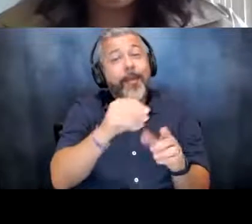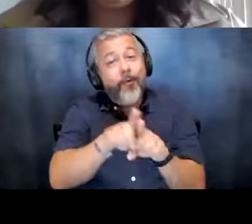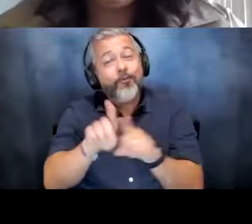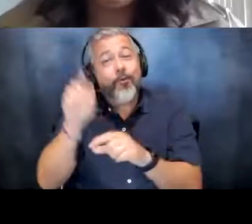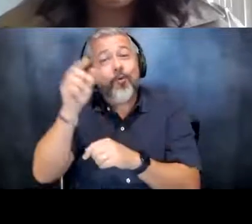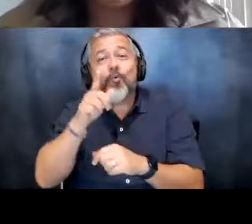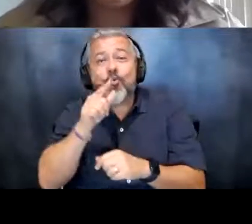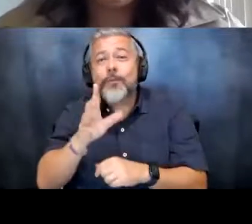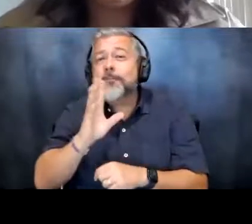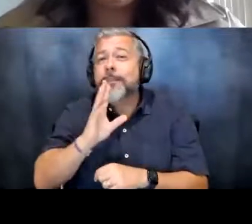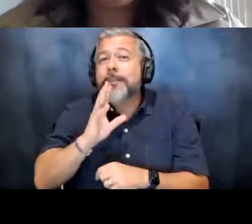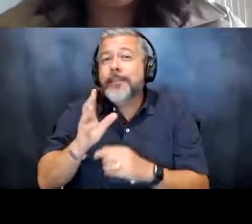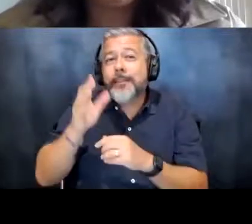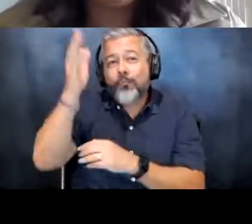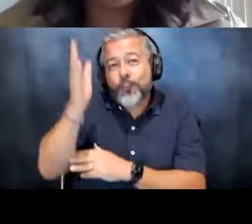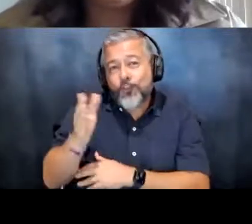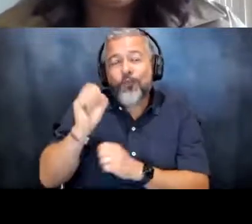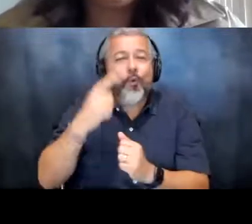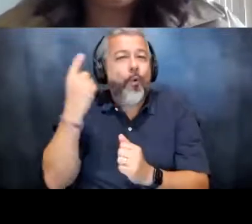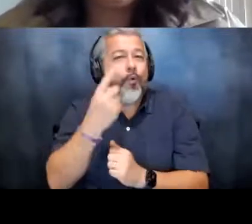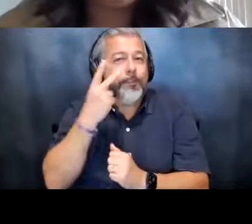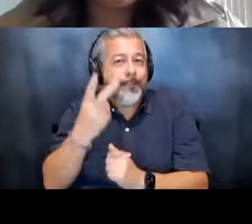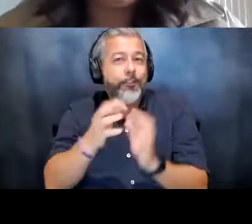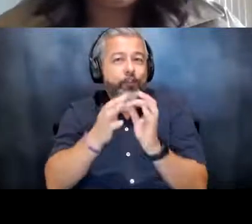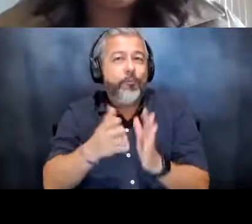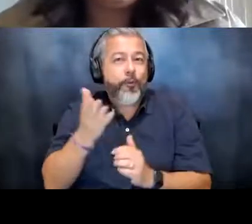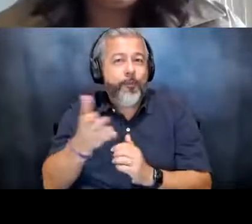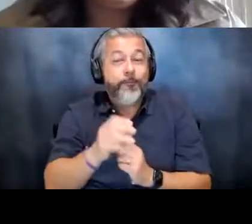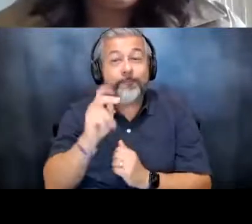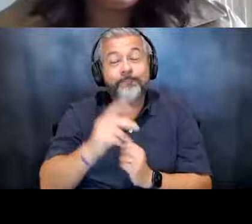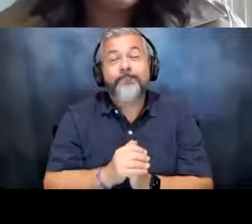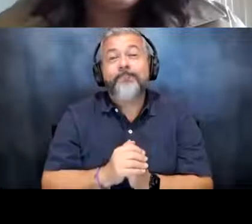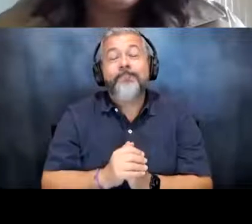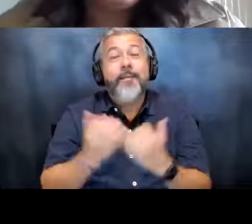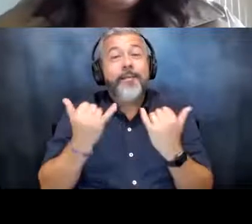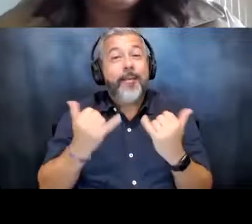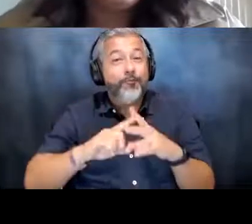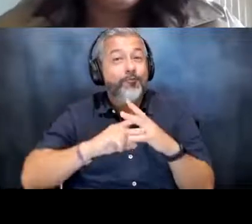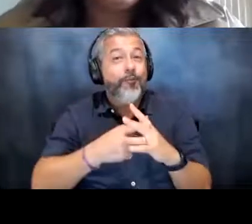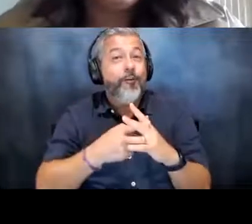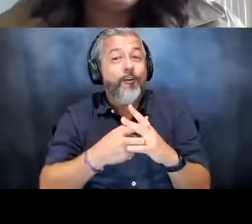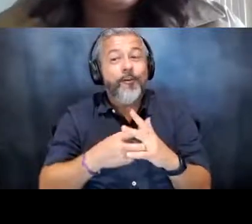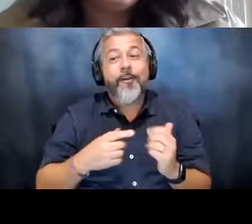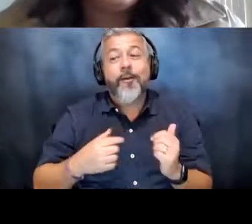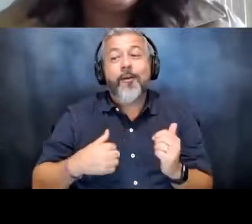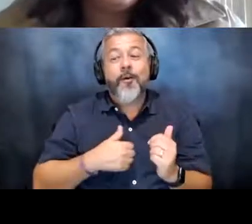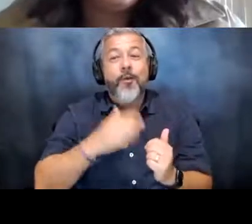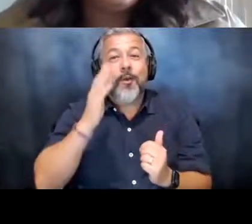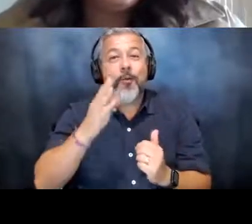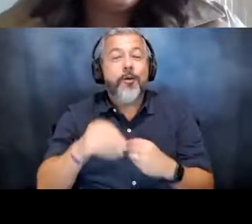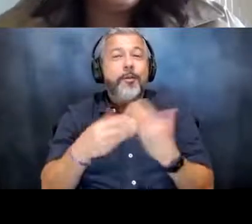see the ASL interpretation. To start off, we are going to give an